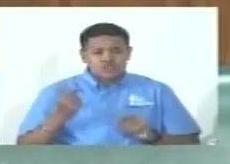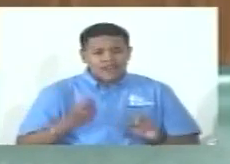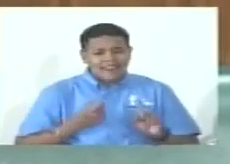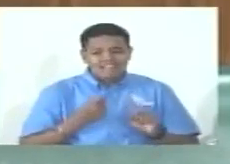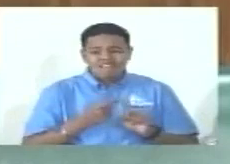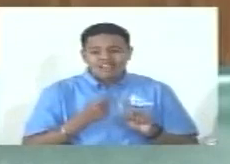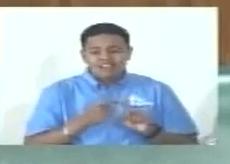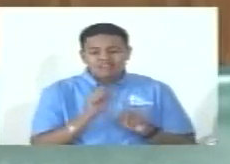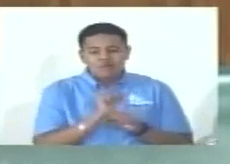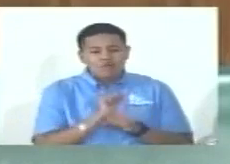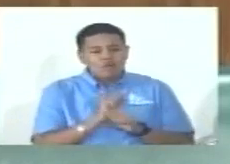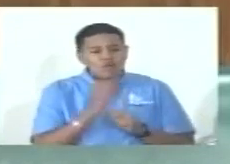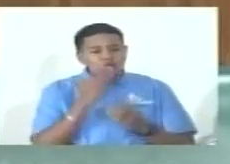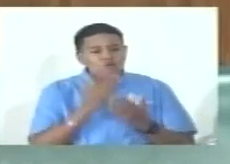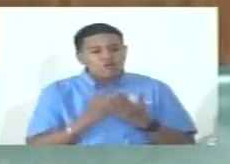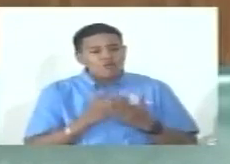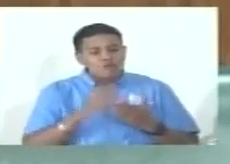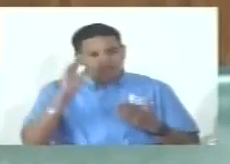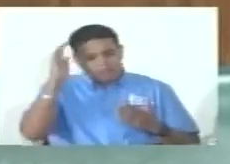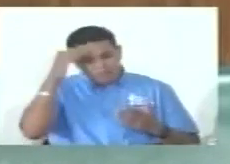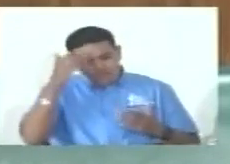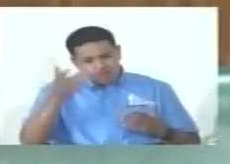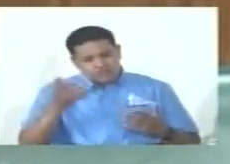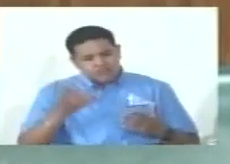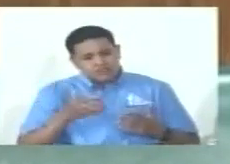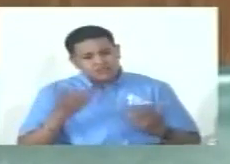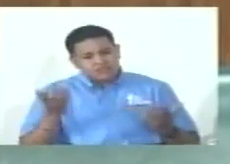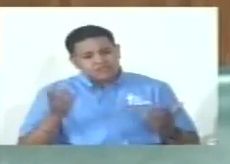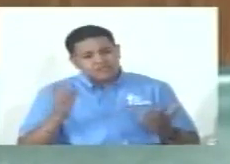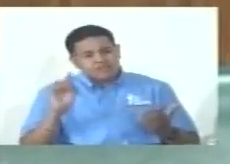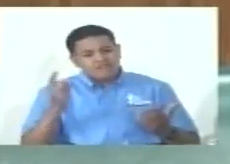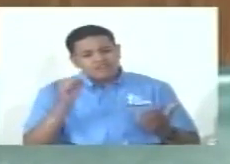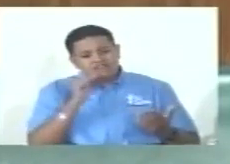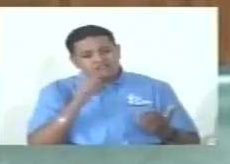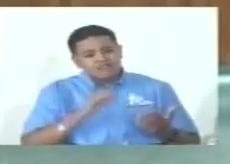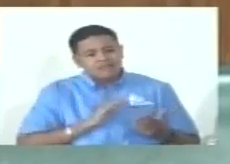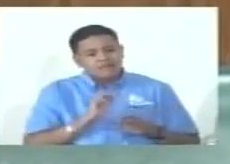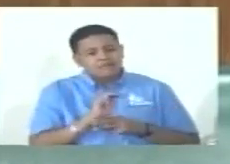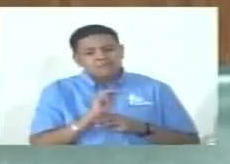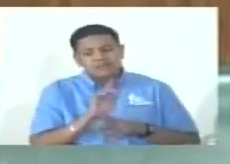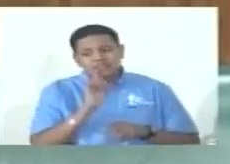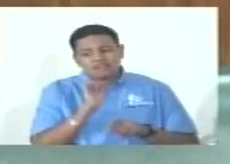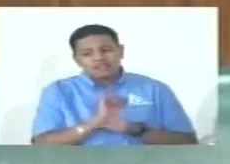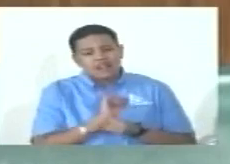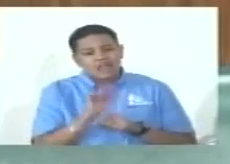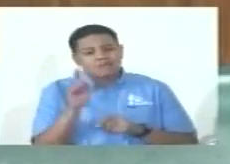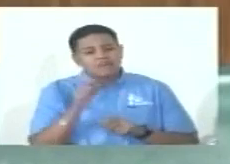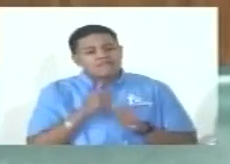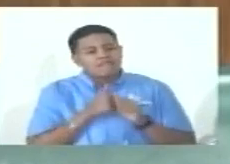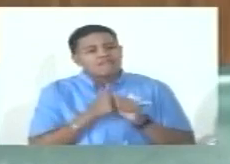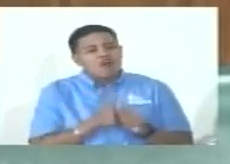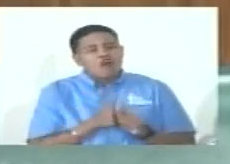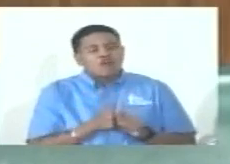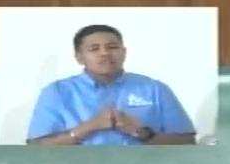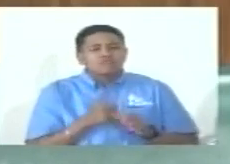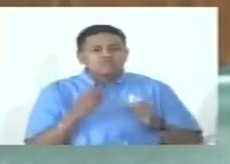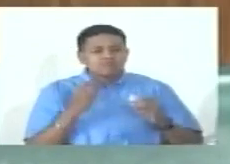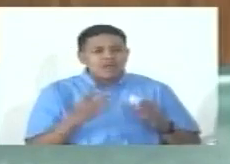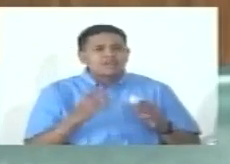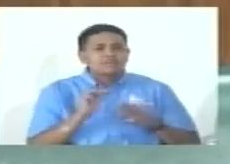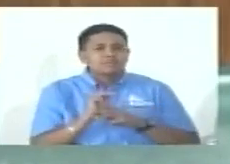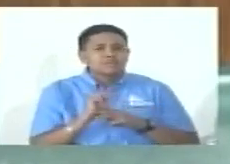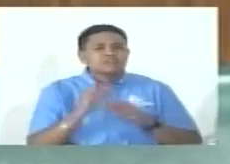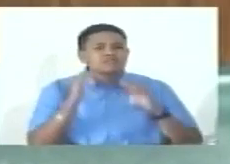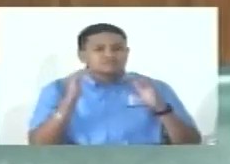effectively. Portia Simpson Miller, first female Minister of Labour, she follows on a number of Ministers